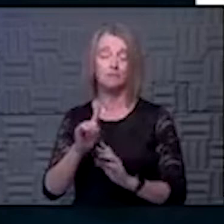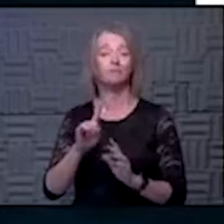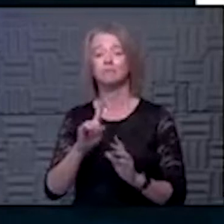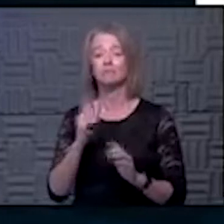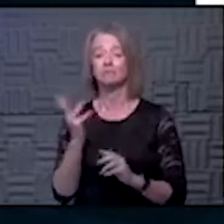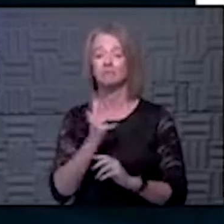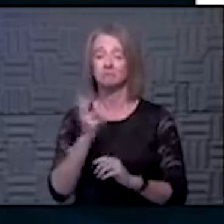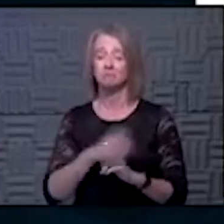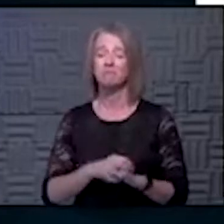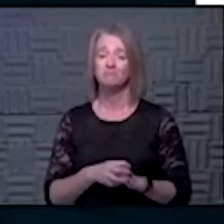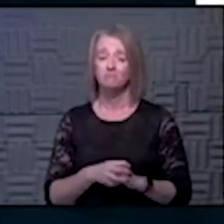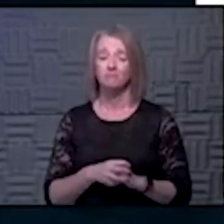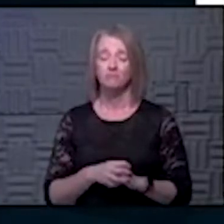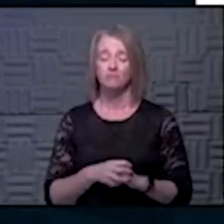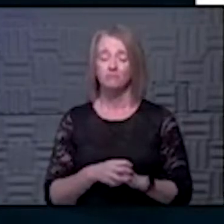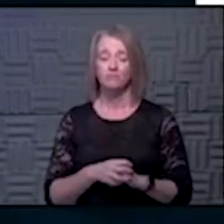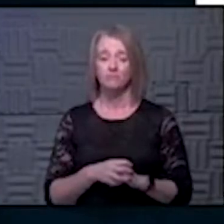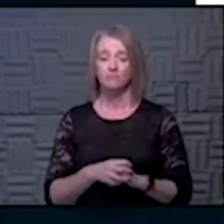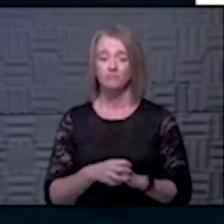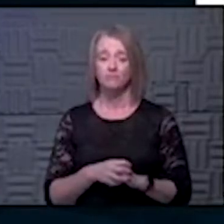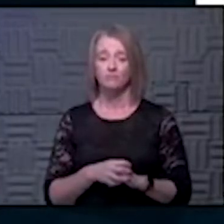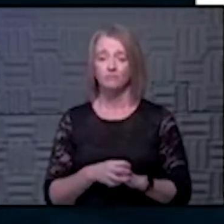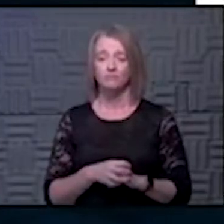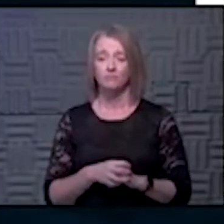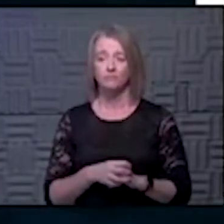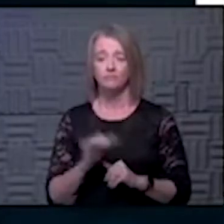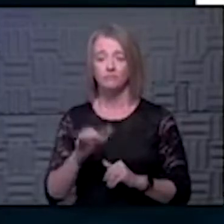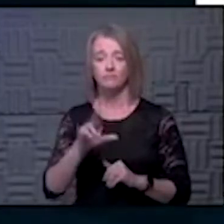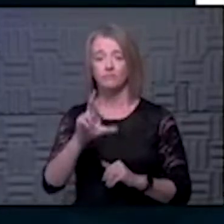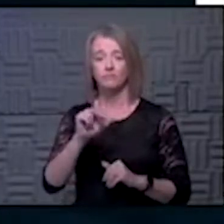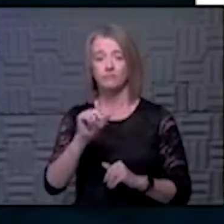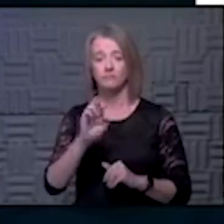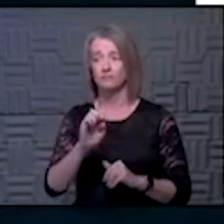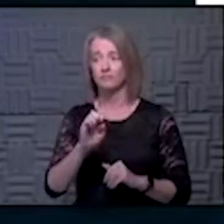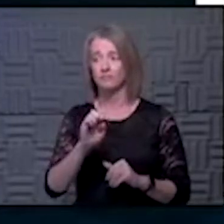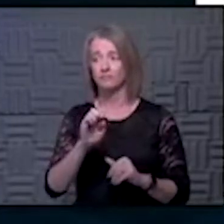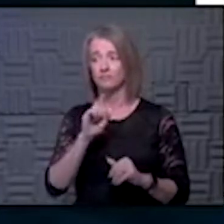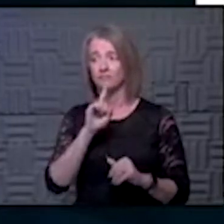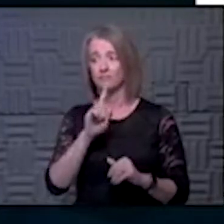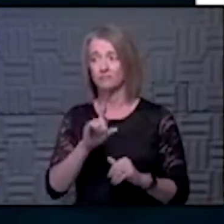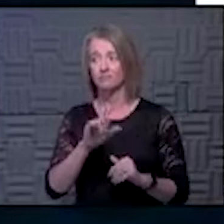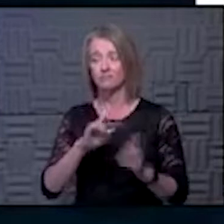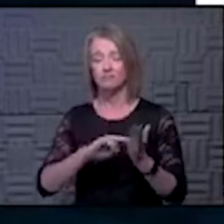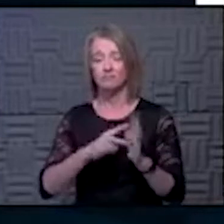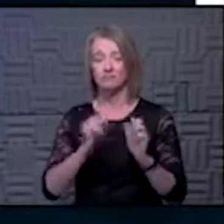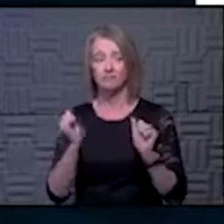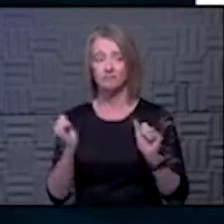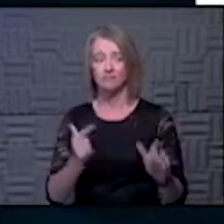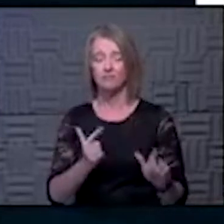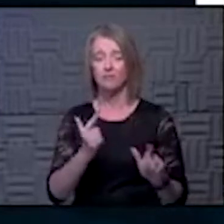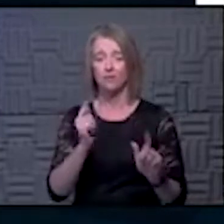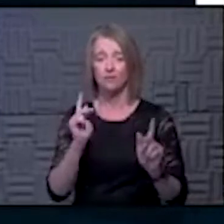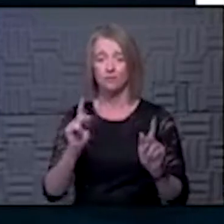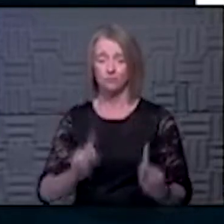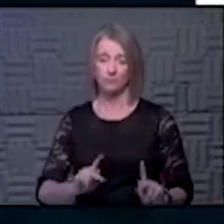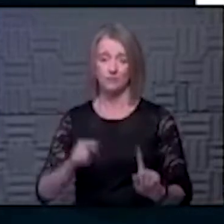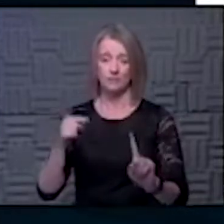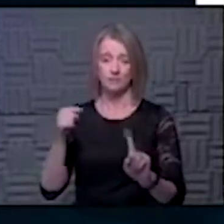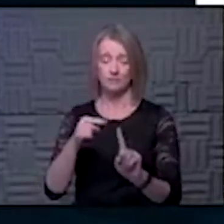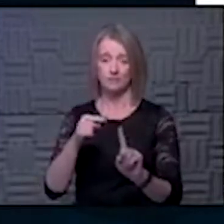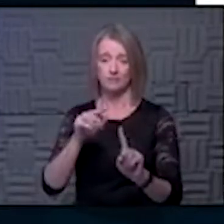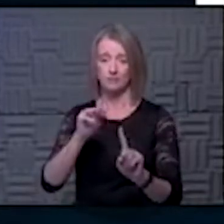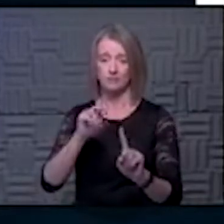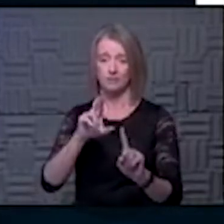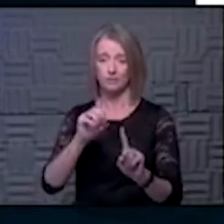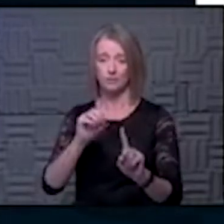curve, a replication rate that is growing and rising rapidly, meaning every one person in the